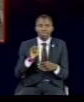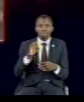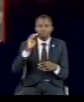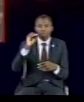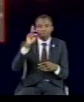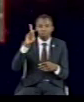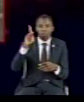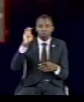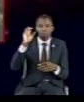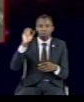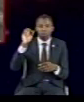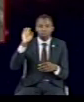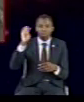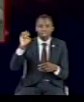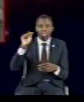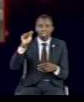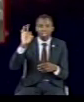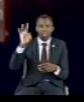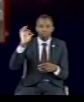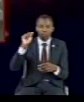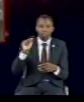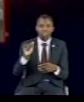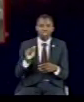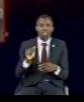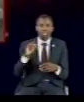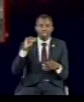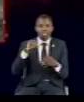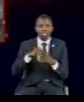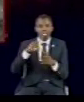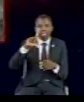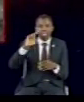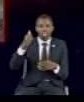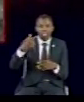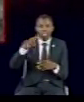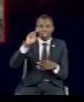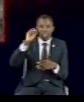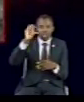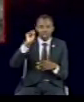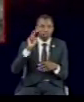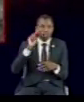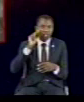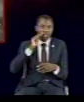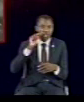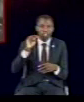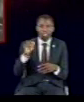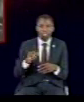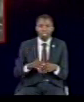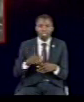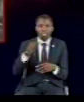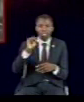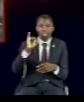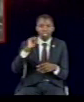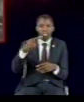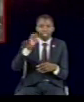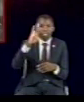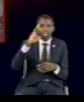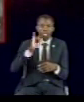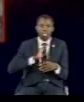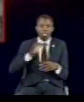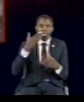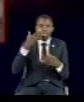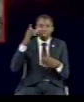I want to testify what God has done in my life. Firstly, I thank God for the salvation of my soul.